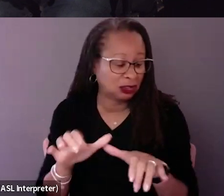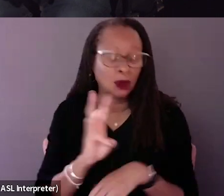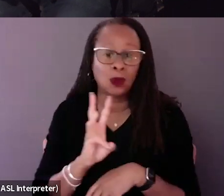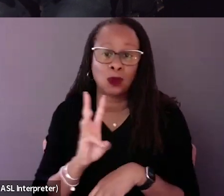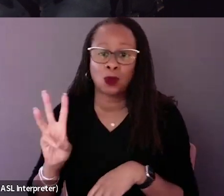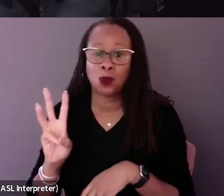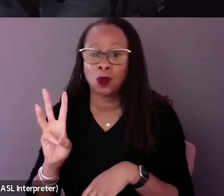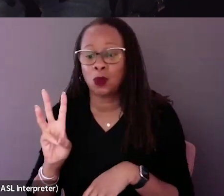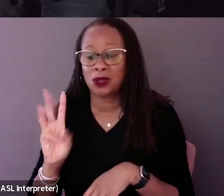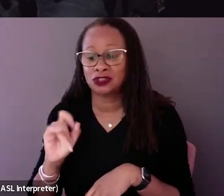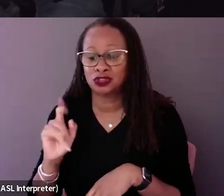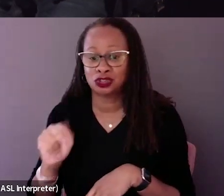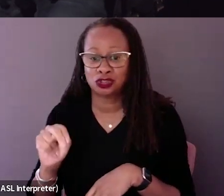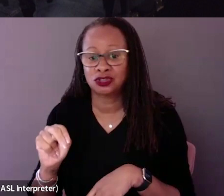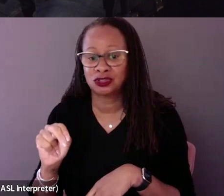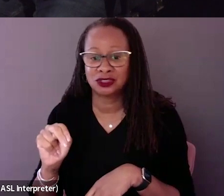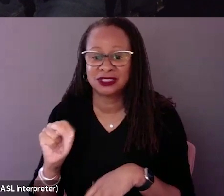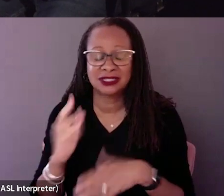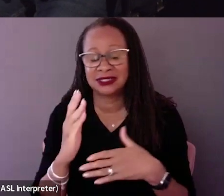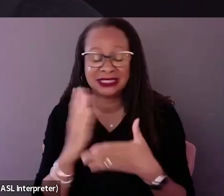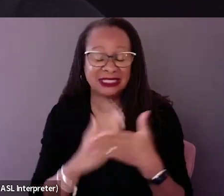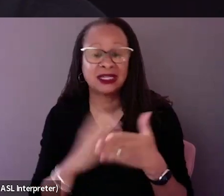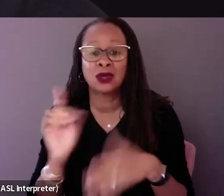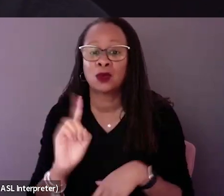think Doris Day's singing about the Black Hills.